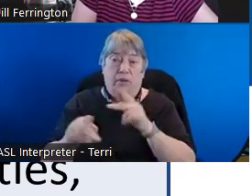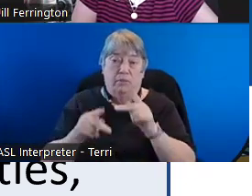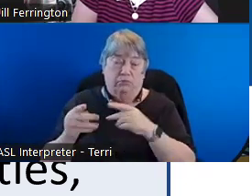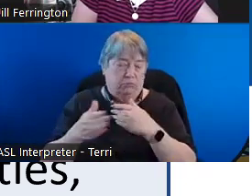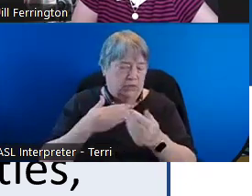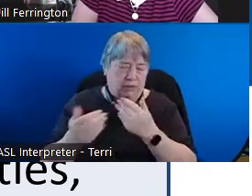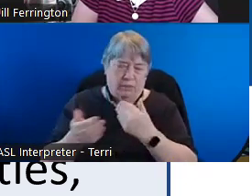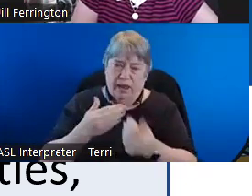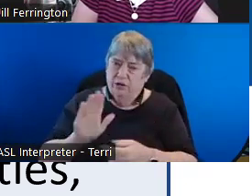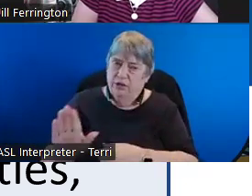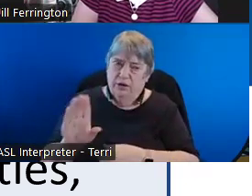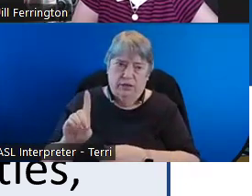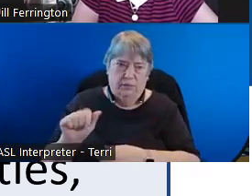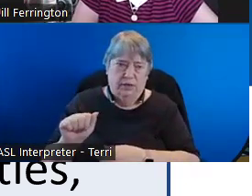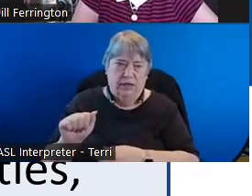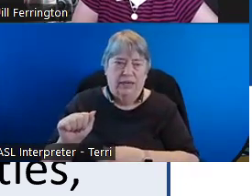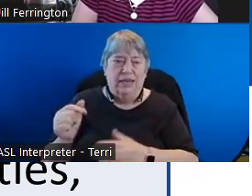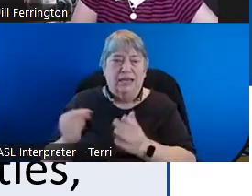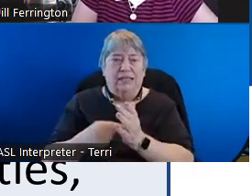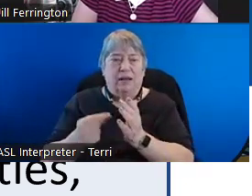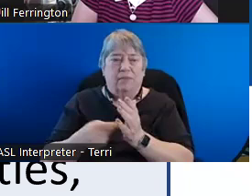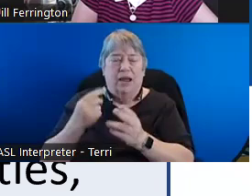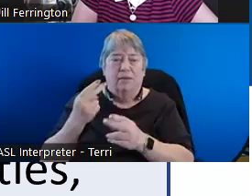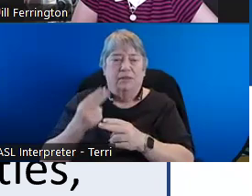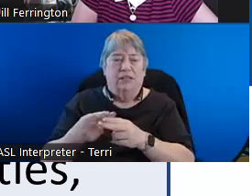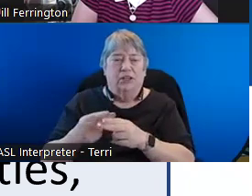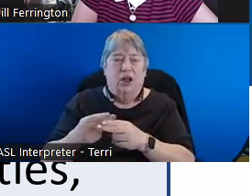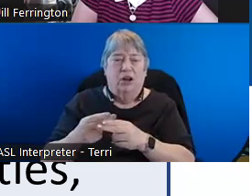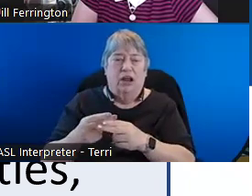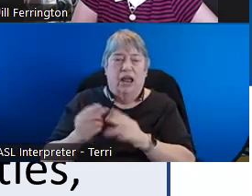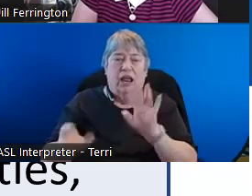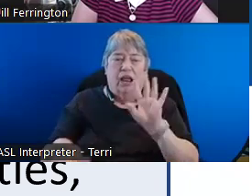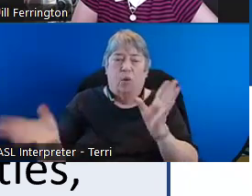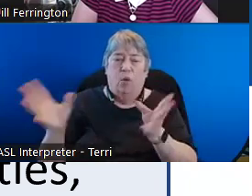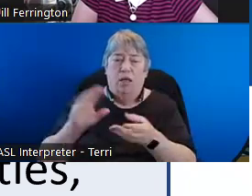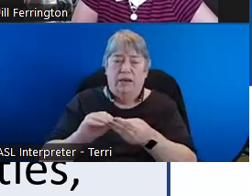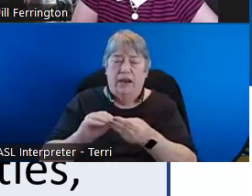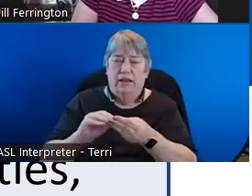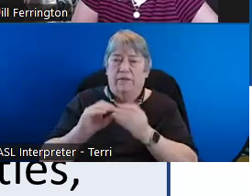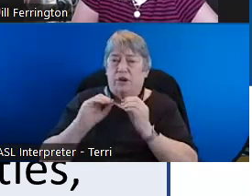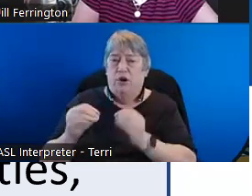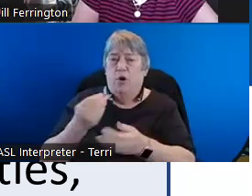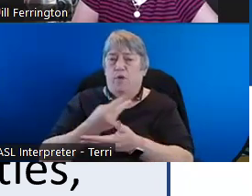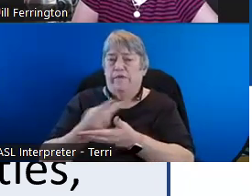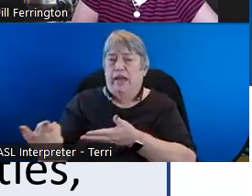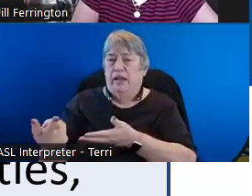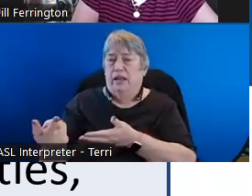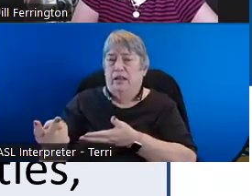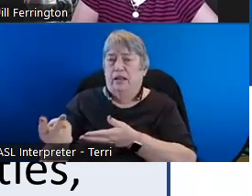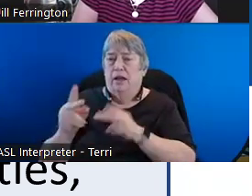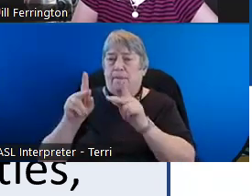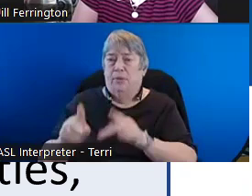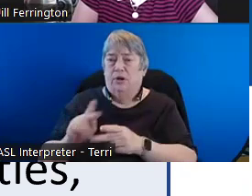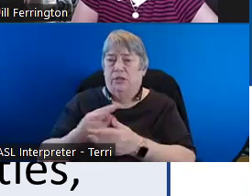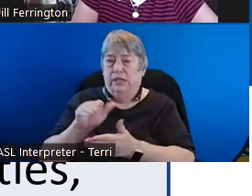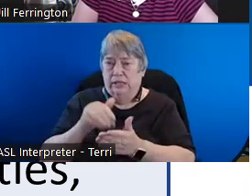it's oftentimes called a qualitative, no-fail, person-centered process. So when you hear